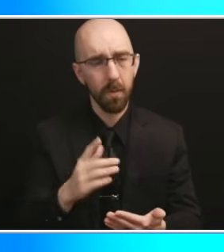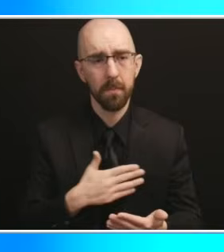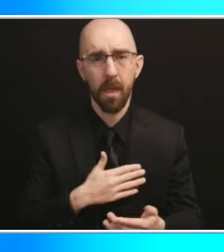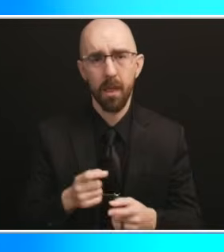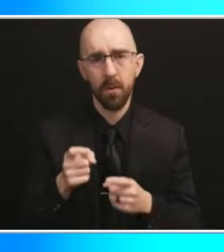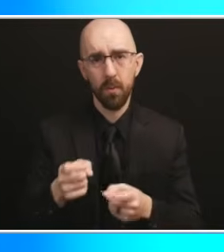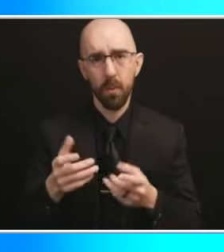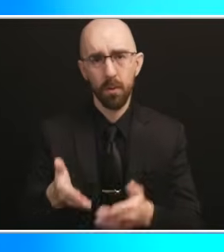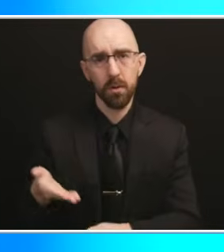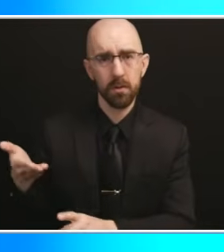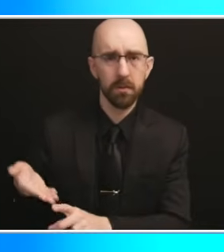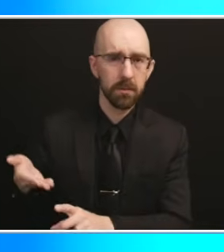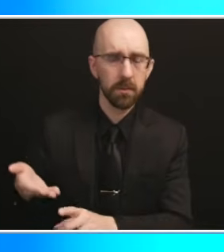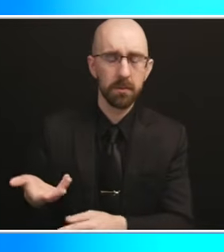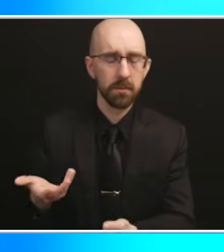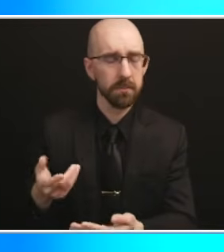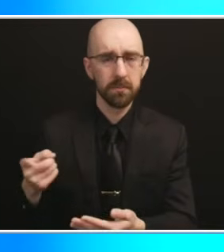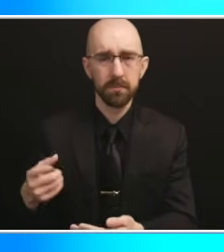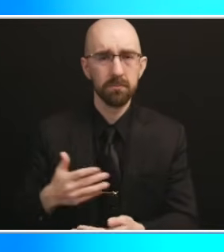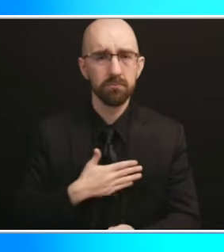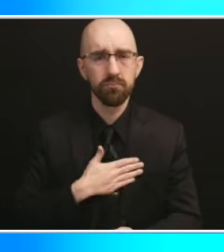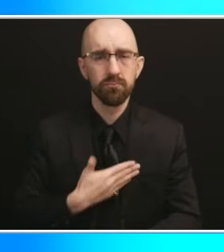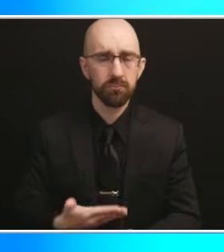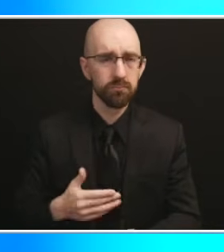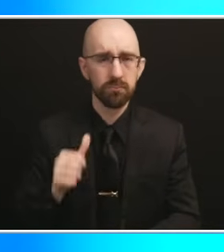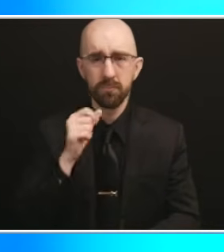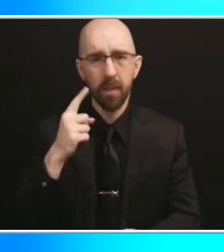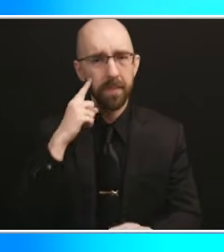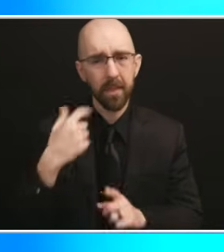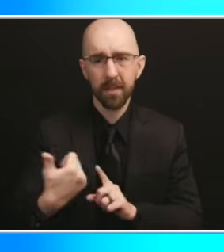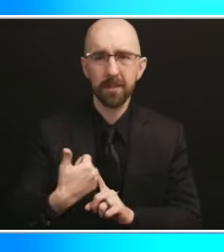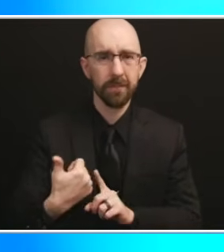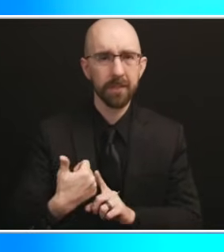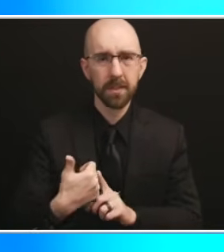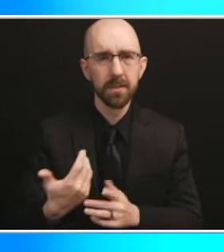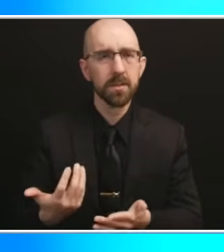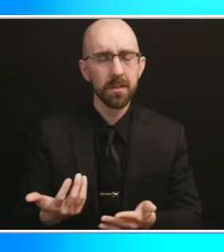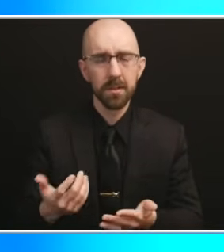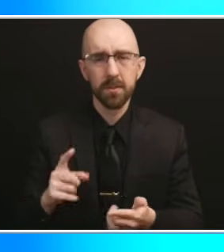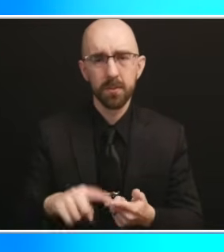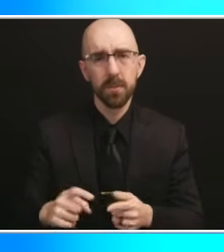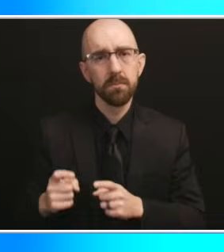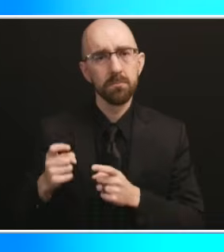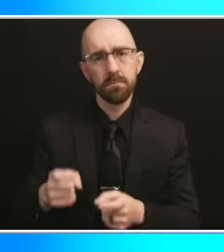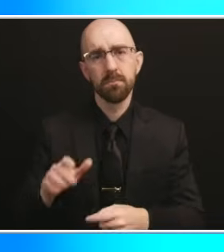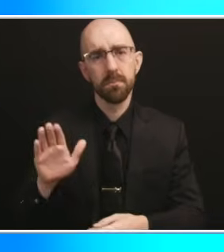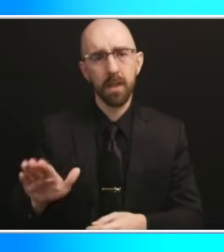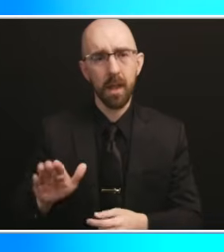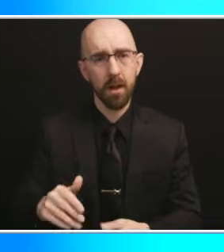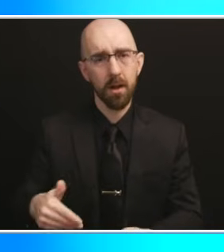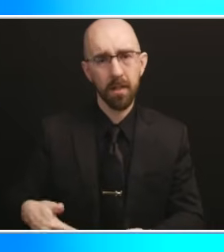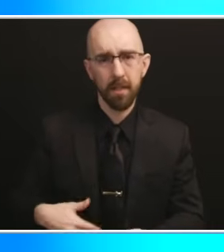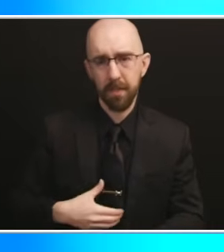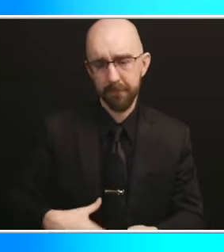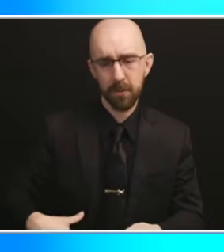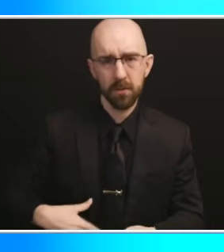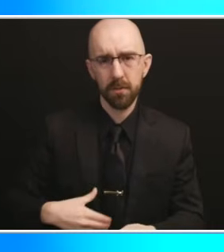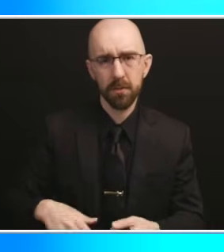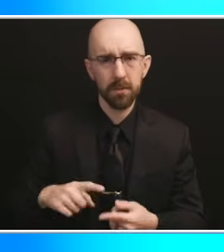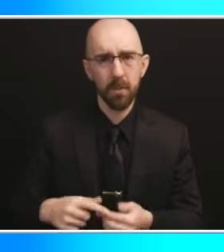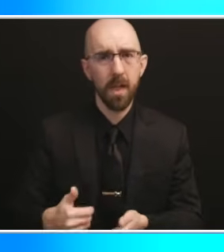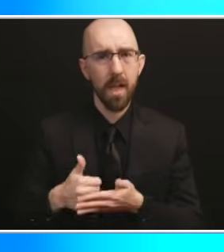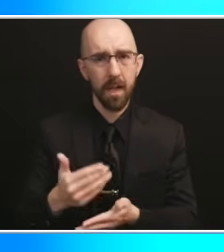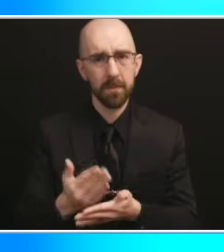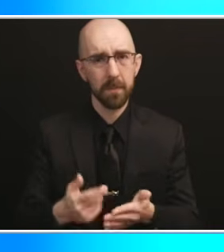and to just be selfless enough to donate their liver to help somebody else